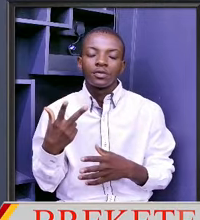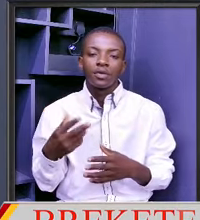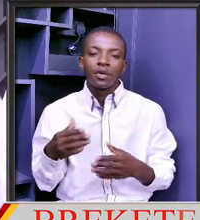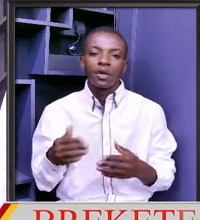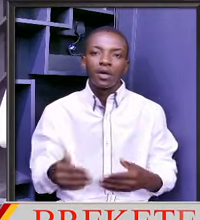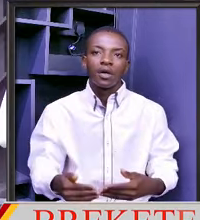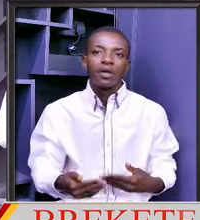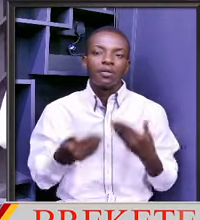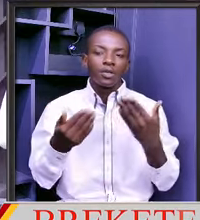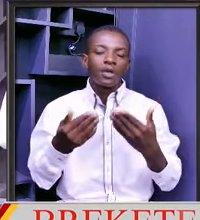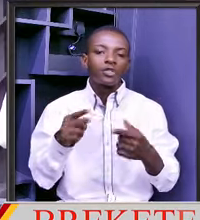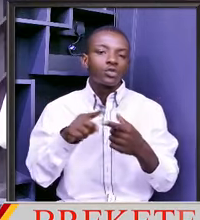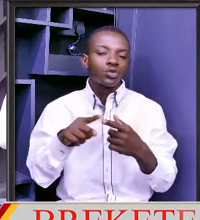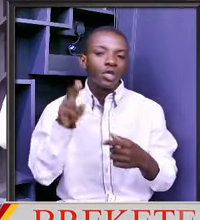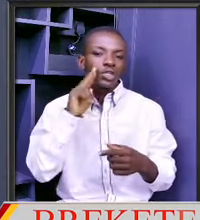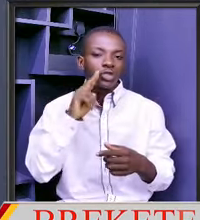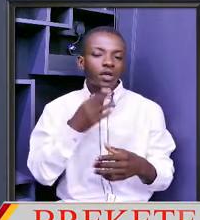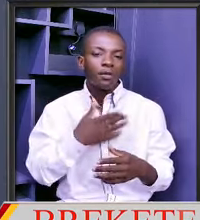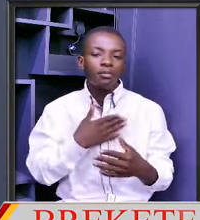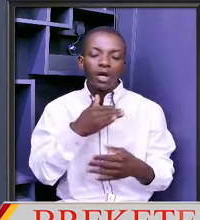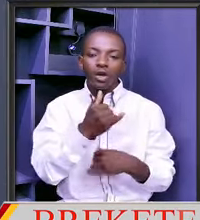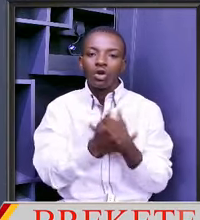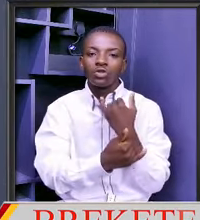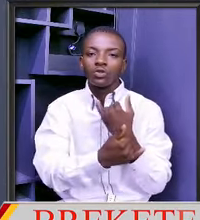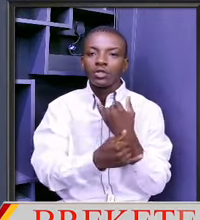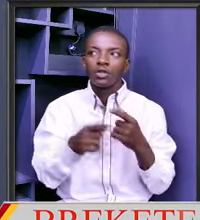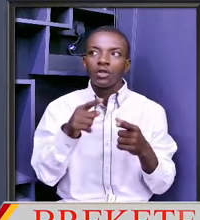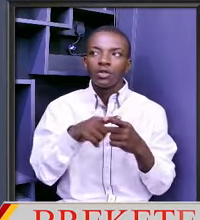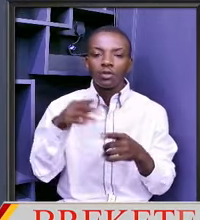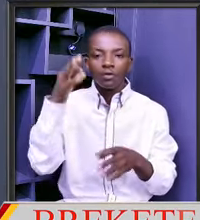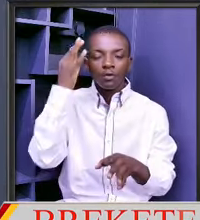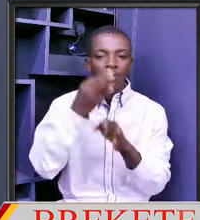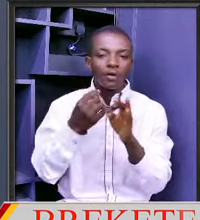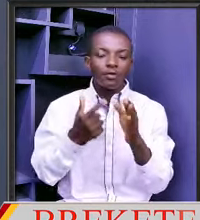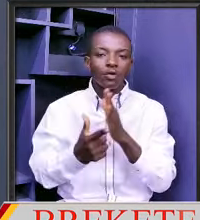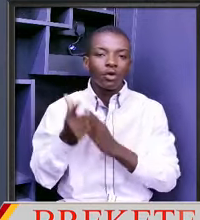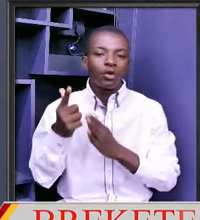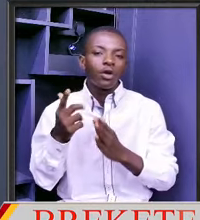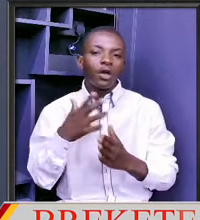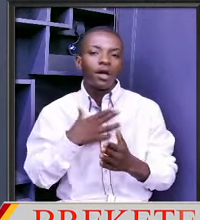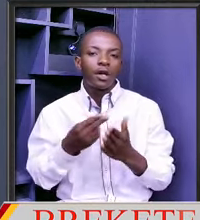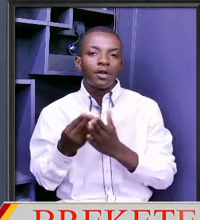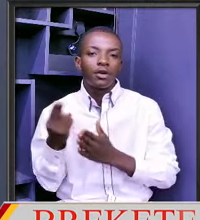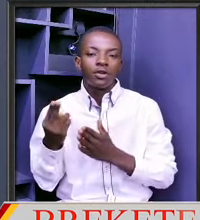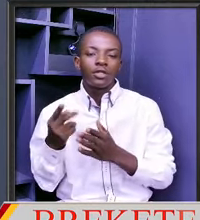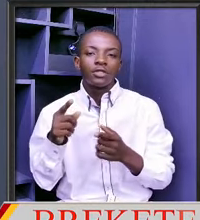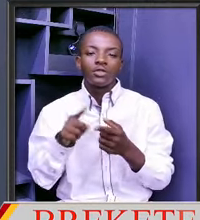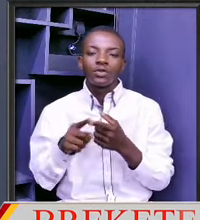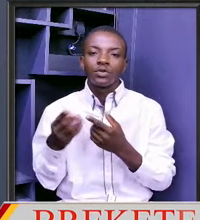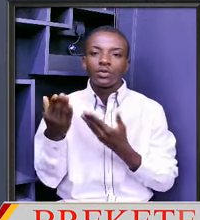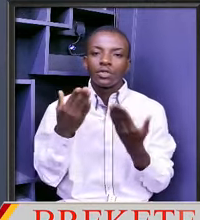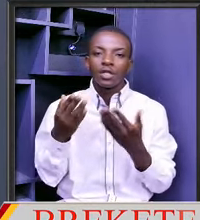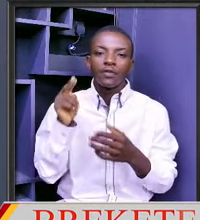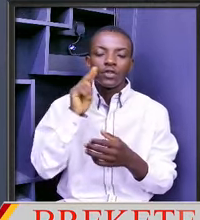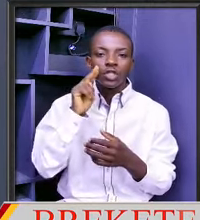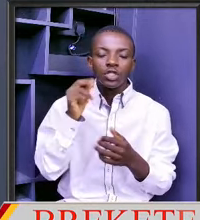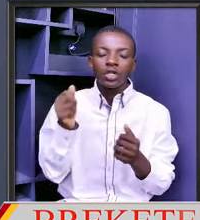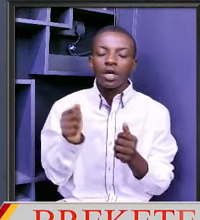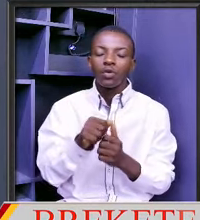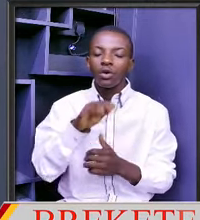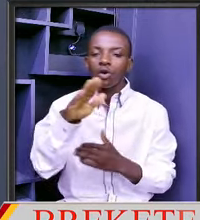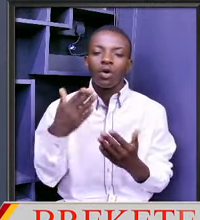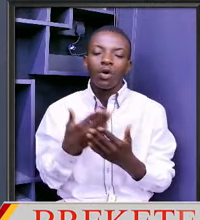3, 1, 2, 3, go. I pledge to Nigeria, my country, to be faithful, loyal, and honest, to